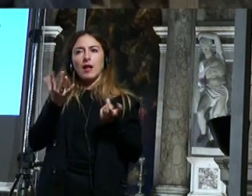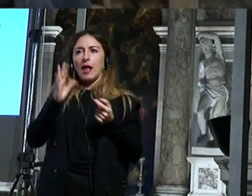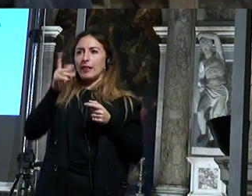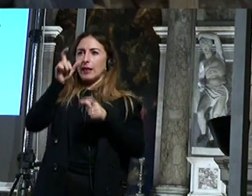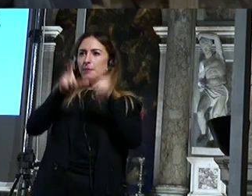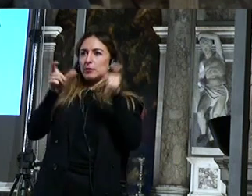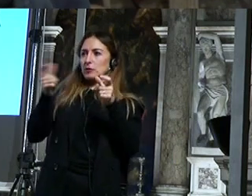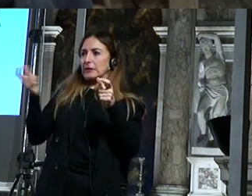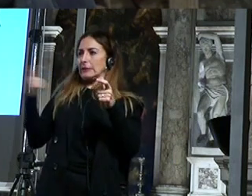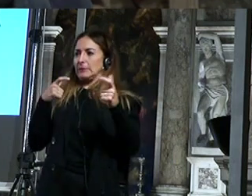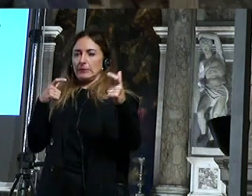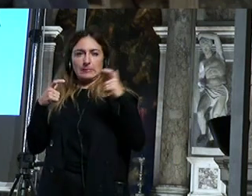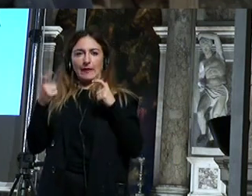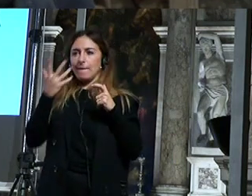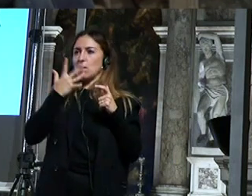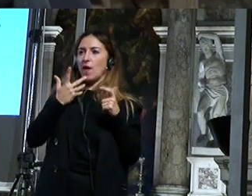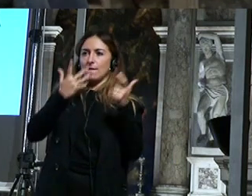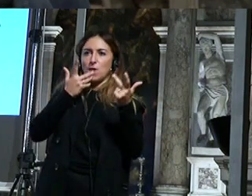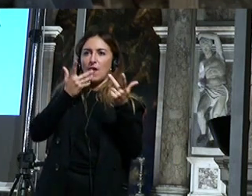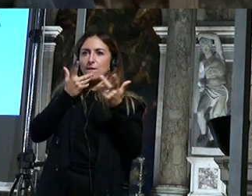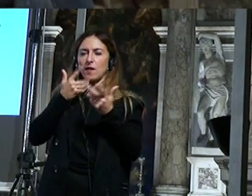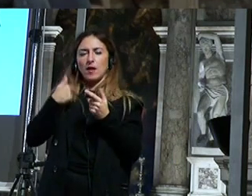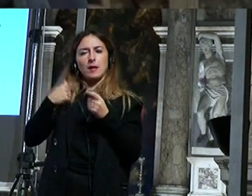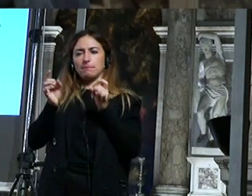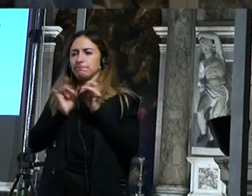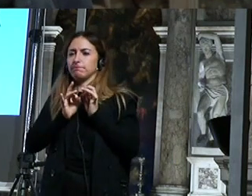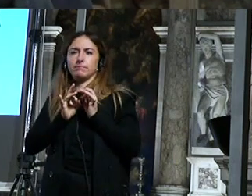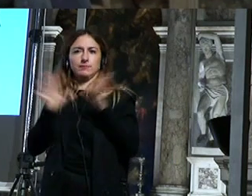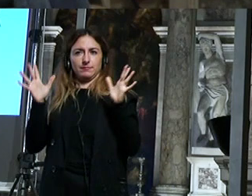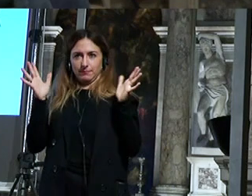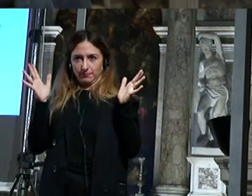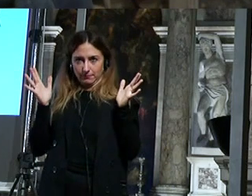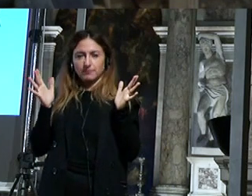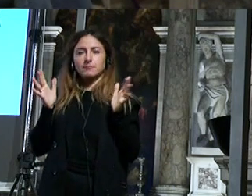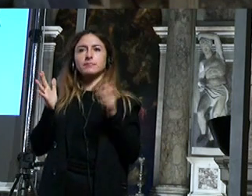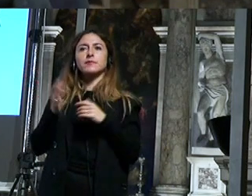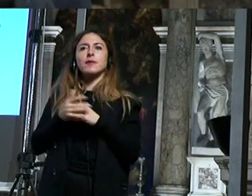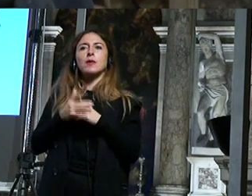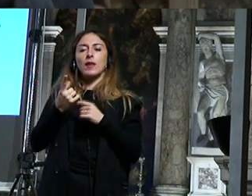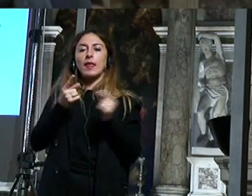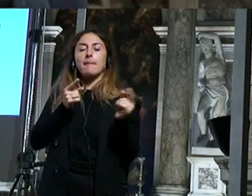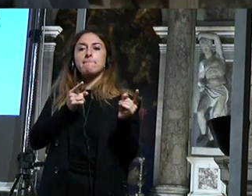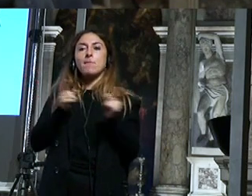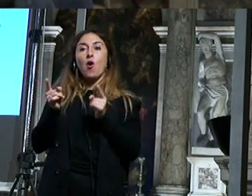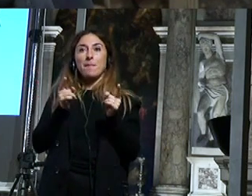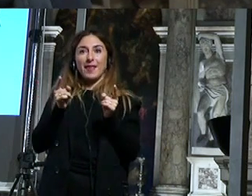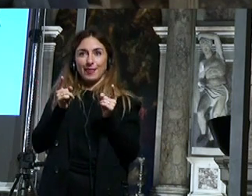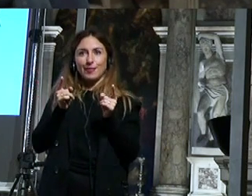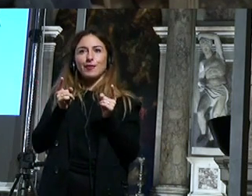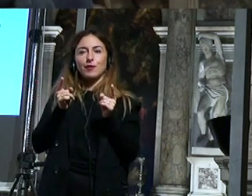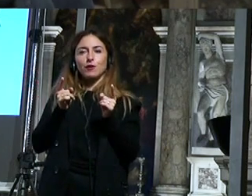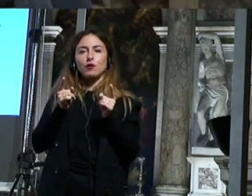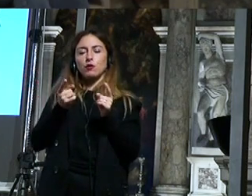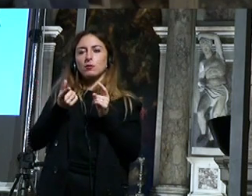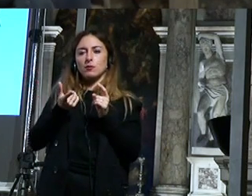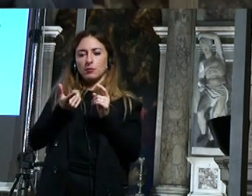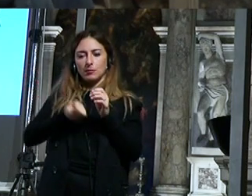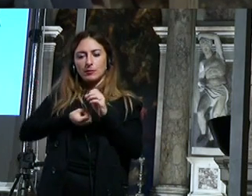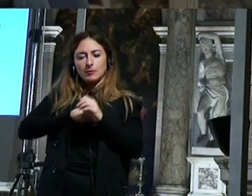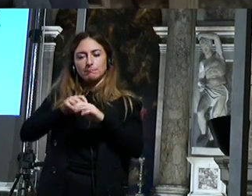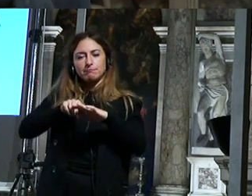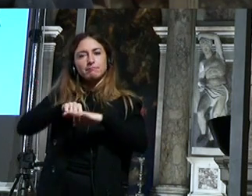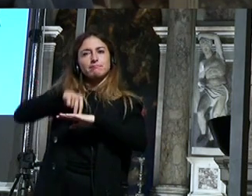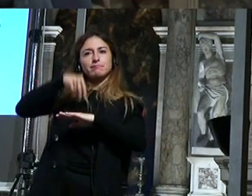and transcends that. That moment of transcendence, to me, is always the most beautiful in literature, and of course, literature can't live without